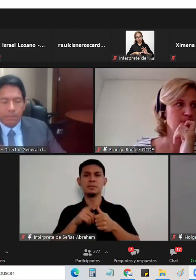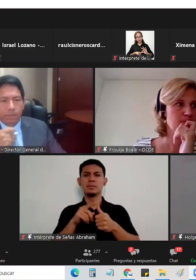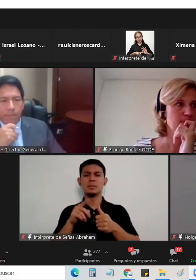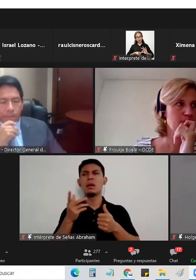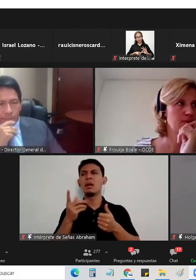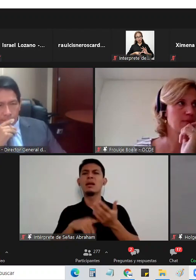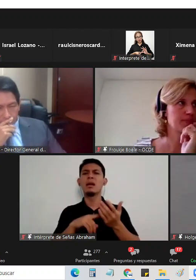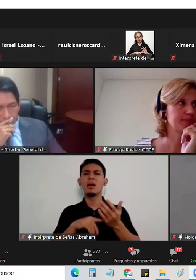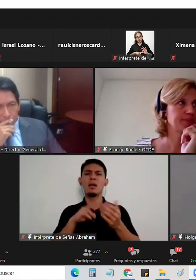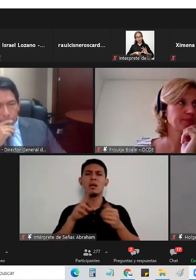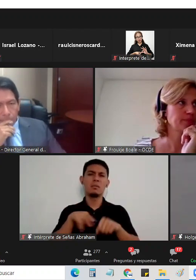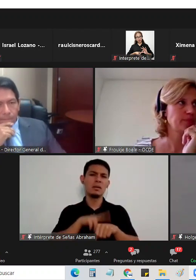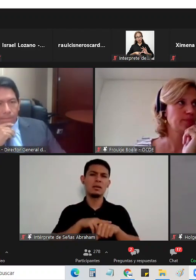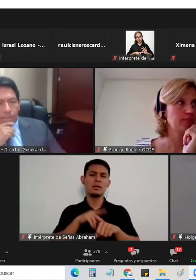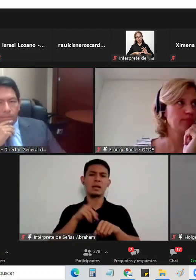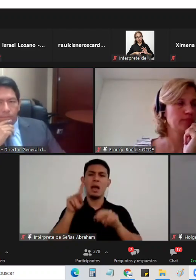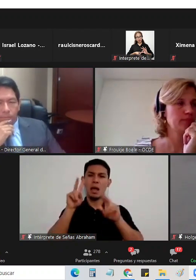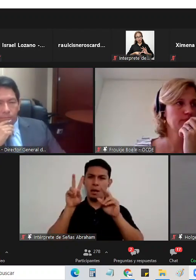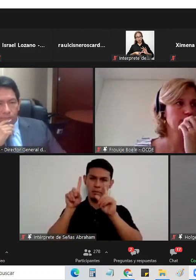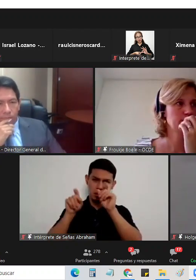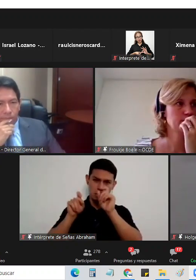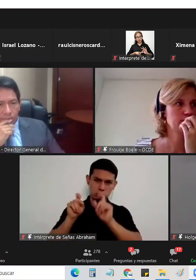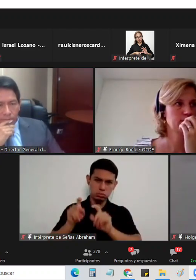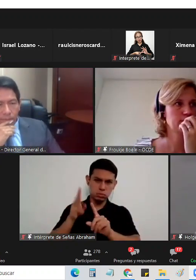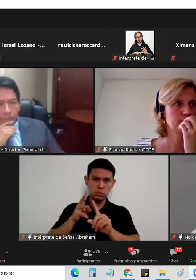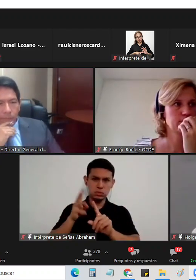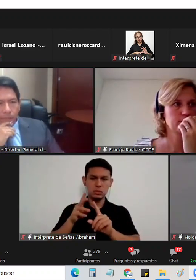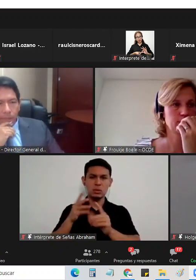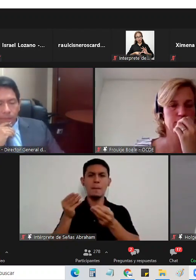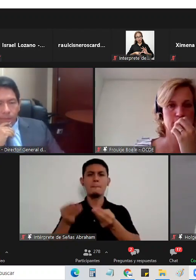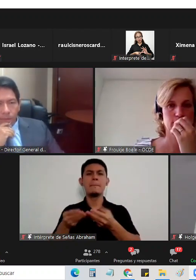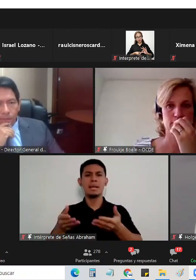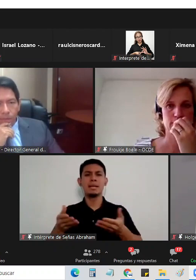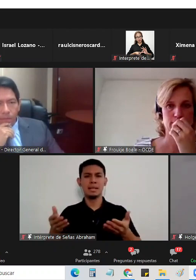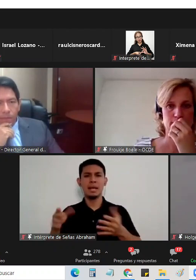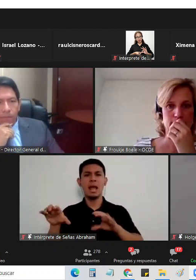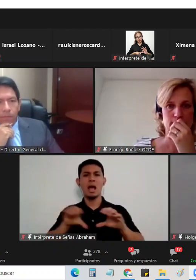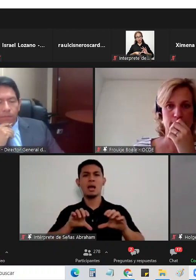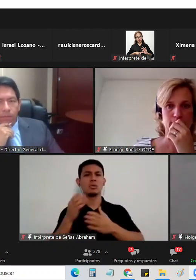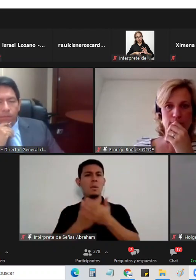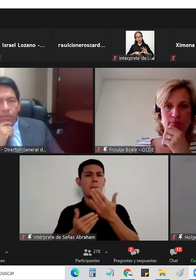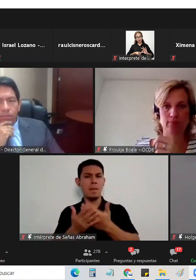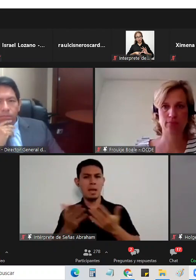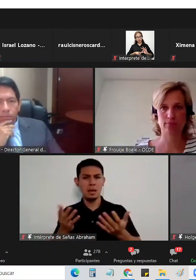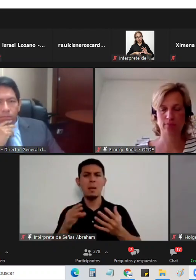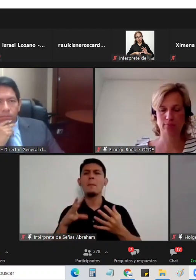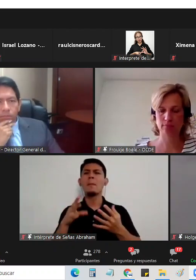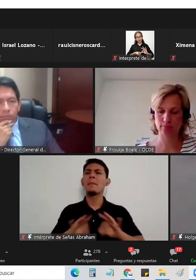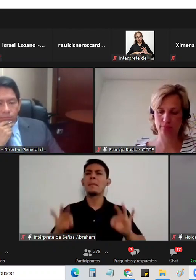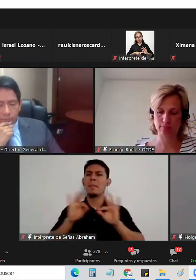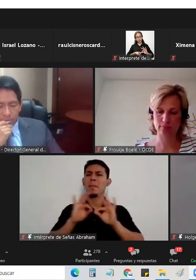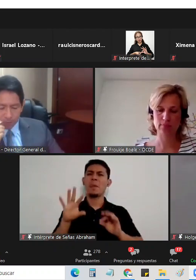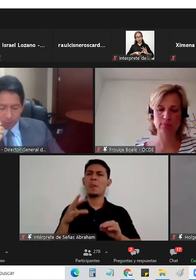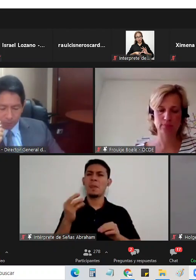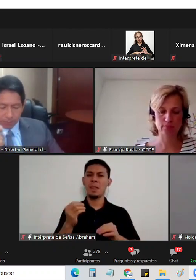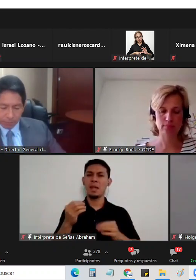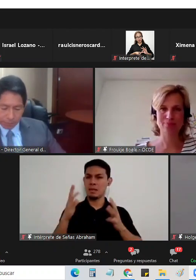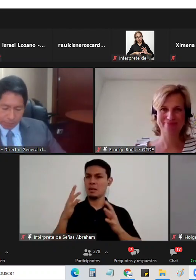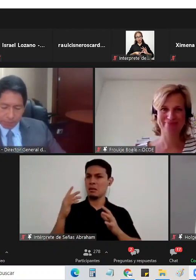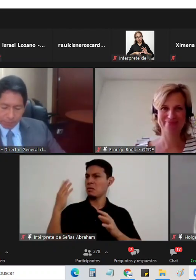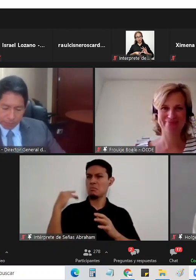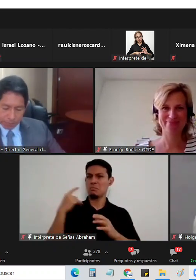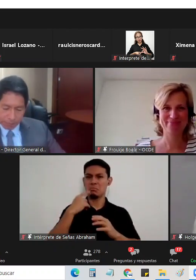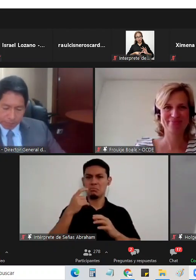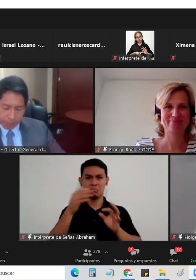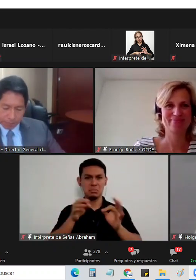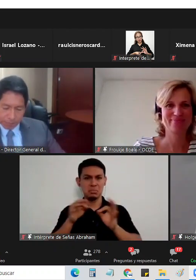positive way that there's an evaluation proposal of uh regulation based on due diligence and human rights why is that important frankie